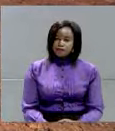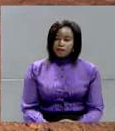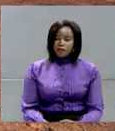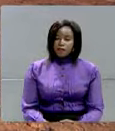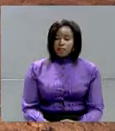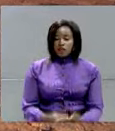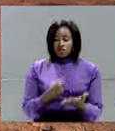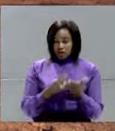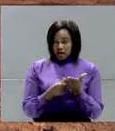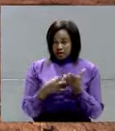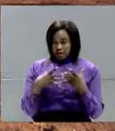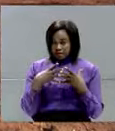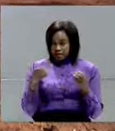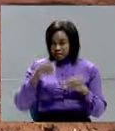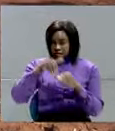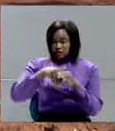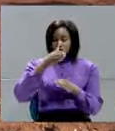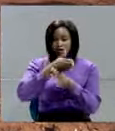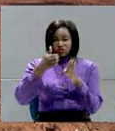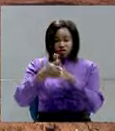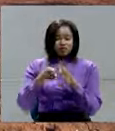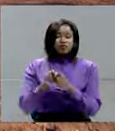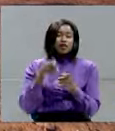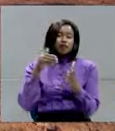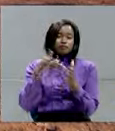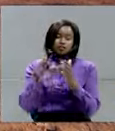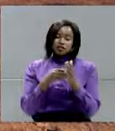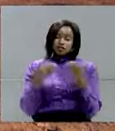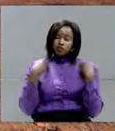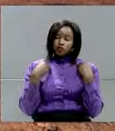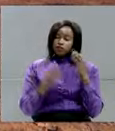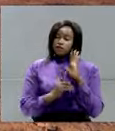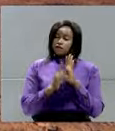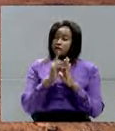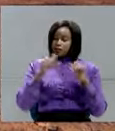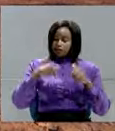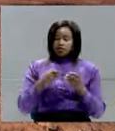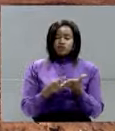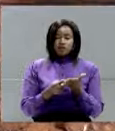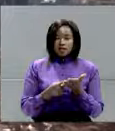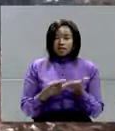Uganda's lack of infrastructure is a major Achilles heel to sports development in the country.